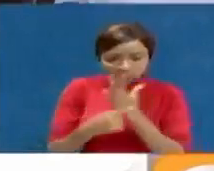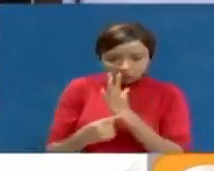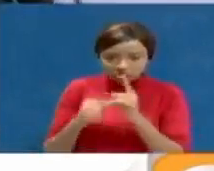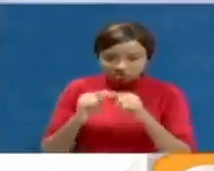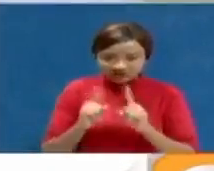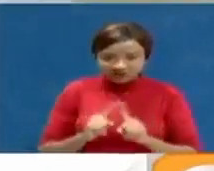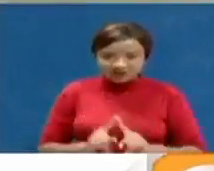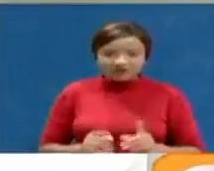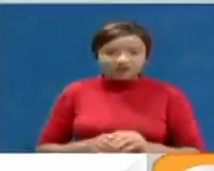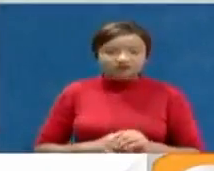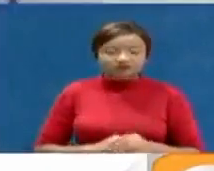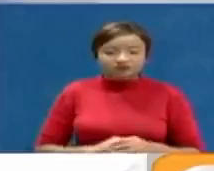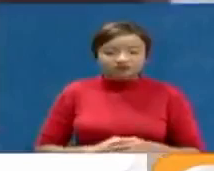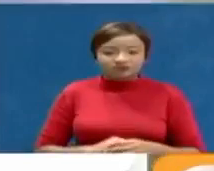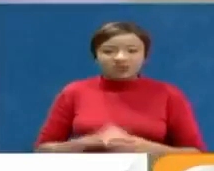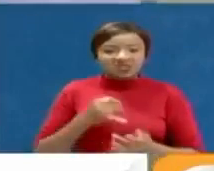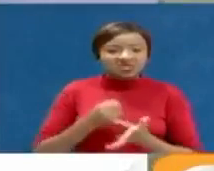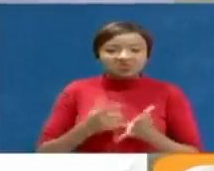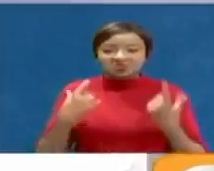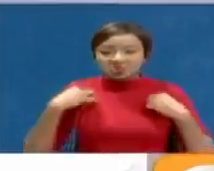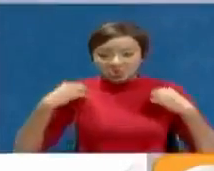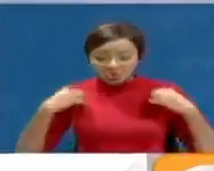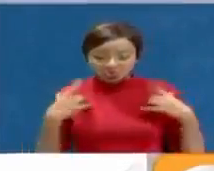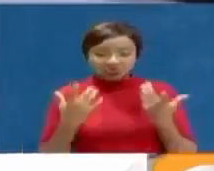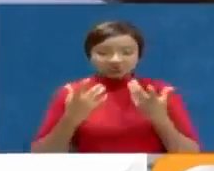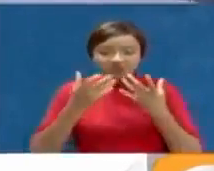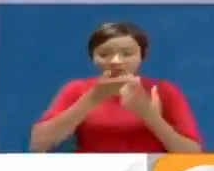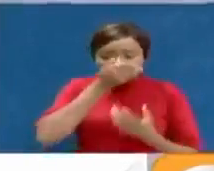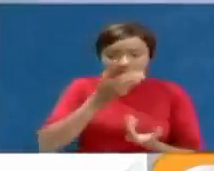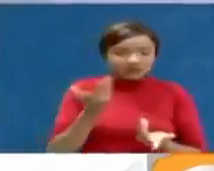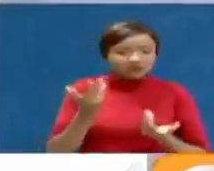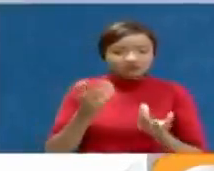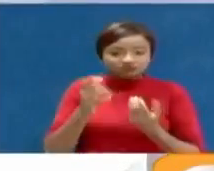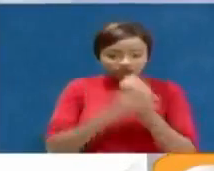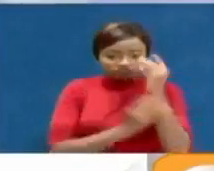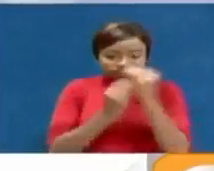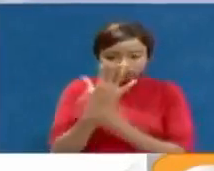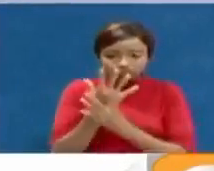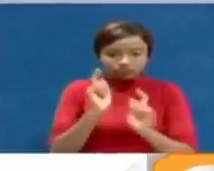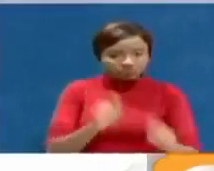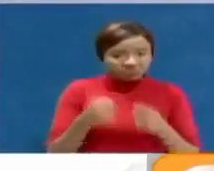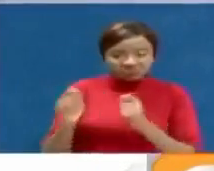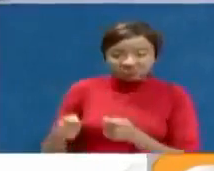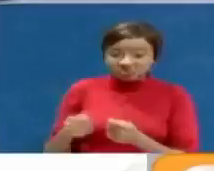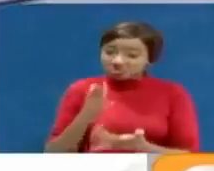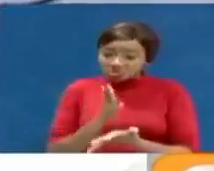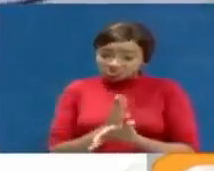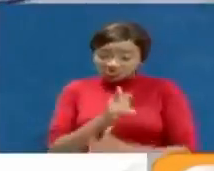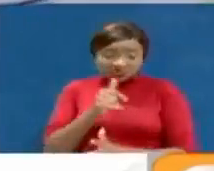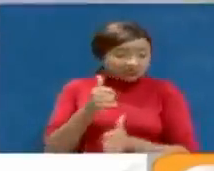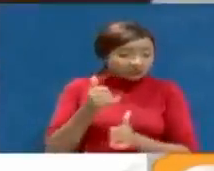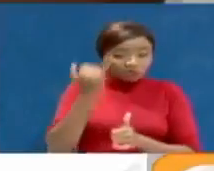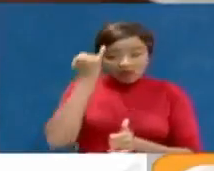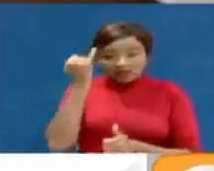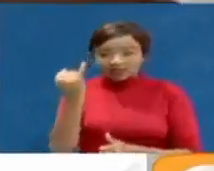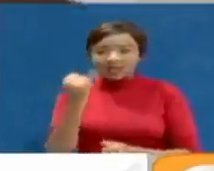are complete PPE kits comprising overall goggles, masks, boots and gloves. While this was a noble initiative, it